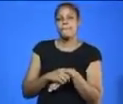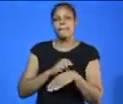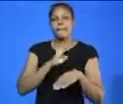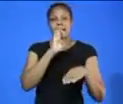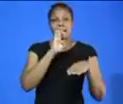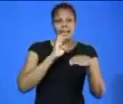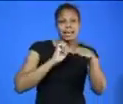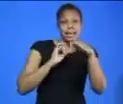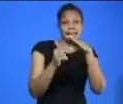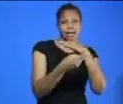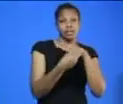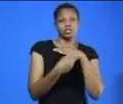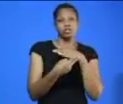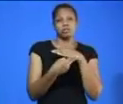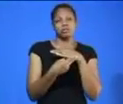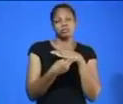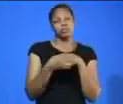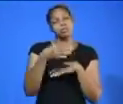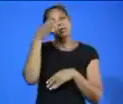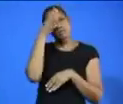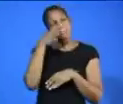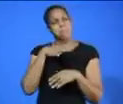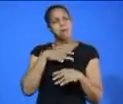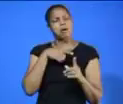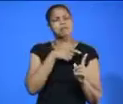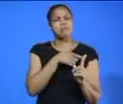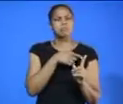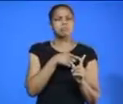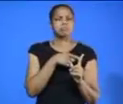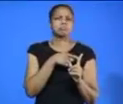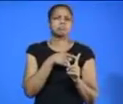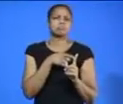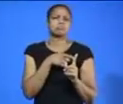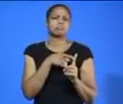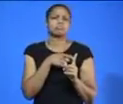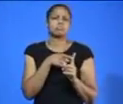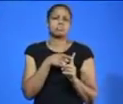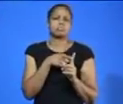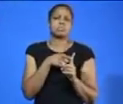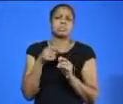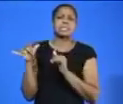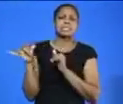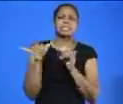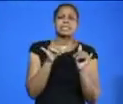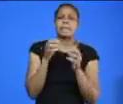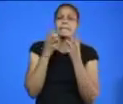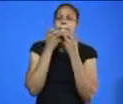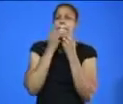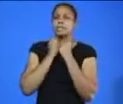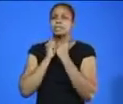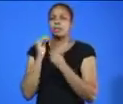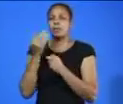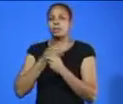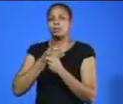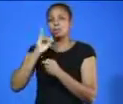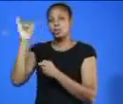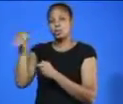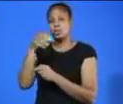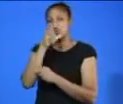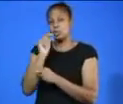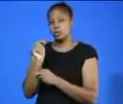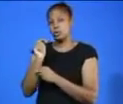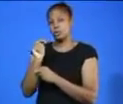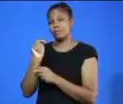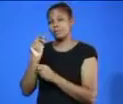Elijah was a man subject to like passions. John the Baptist's father